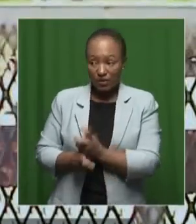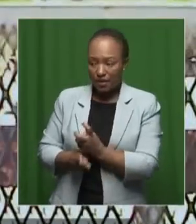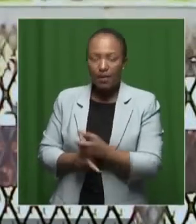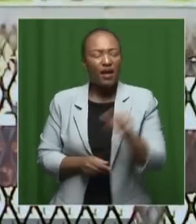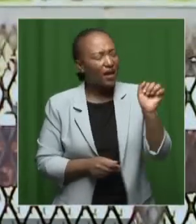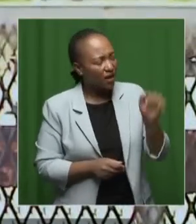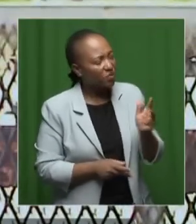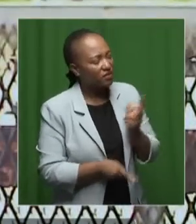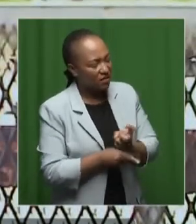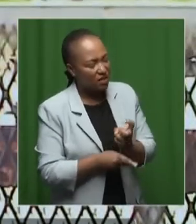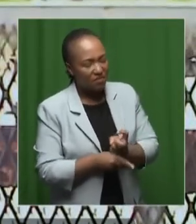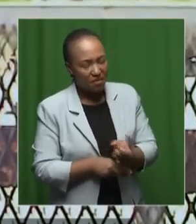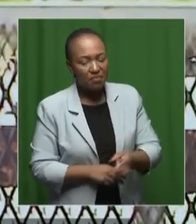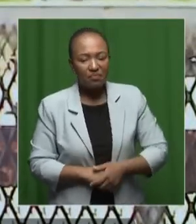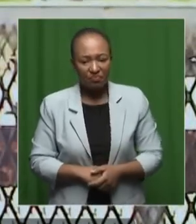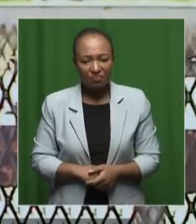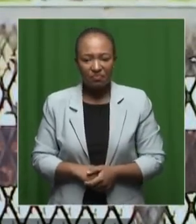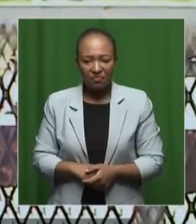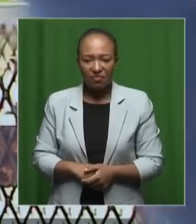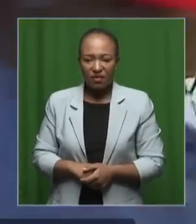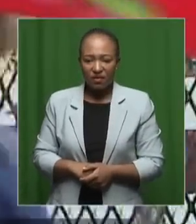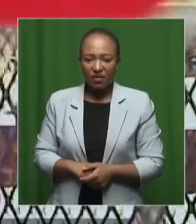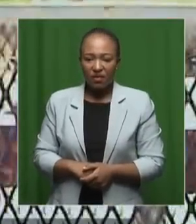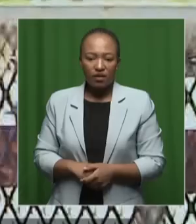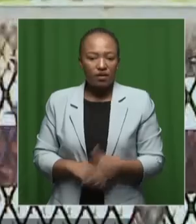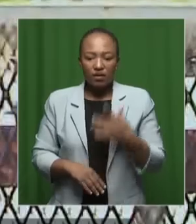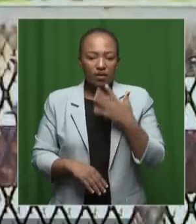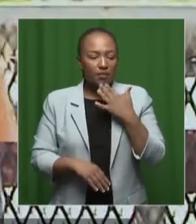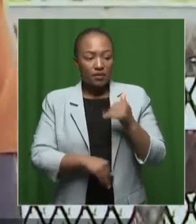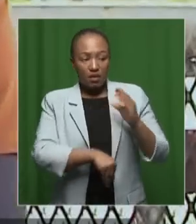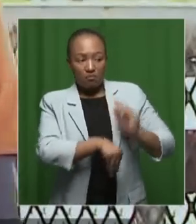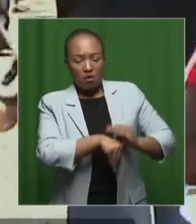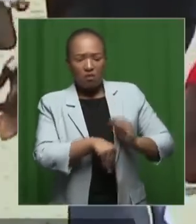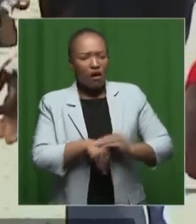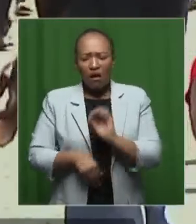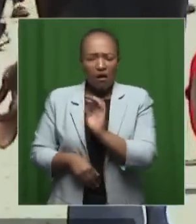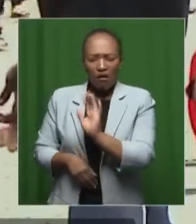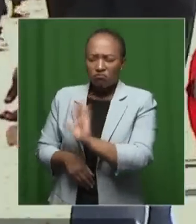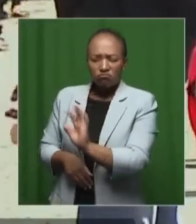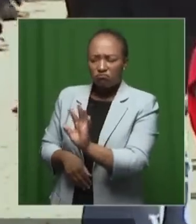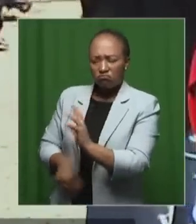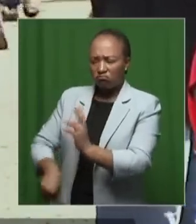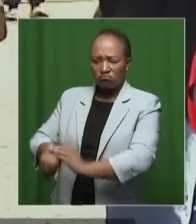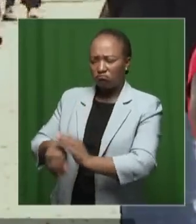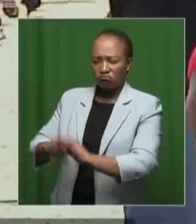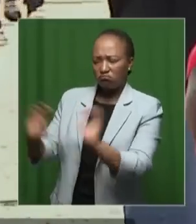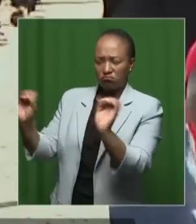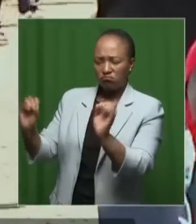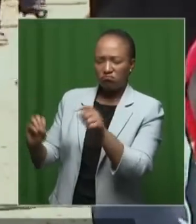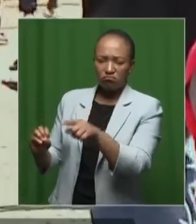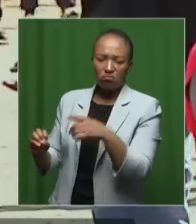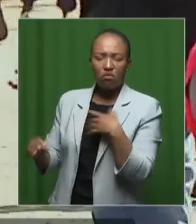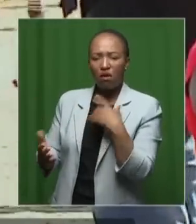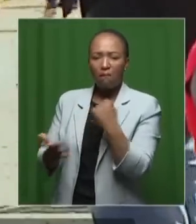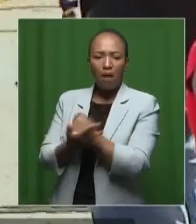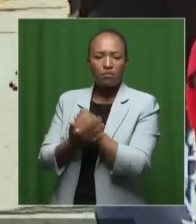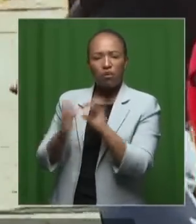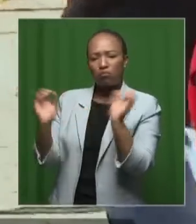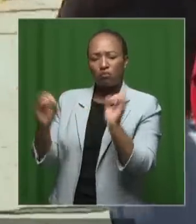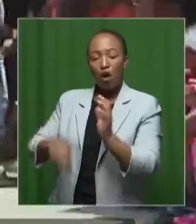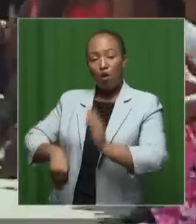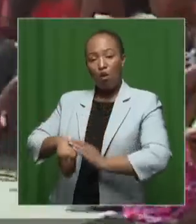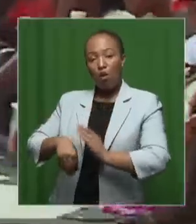hayi okay ngeke lingasihluphe ngithi ngala ngeke silihluphe thina sikulandeleke uphunga uthatha i-passport all